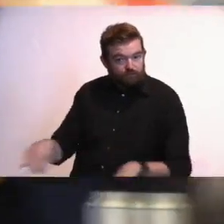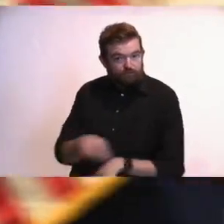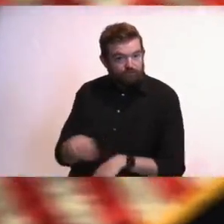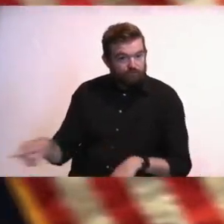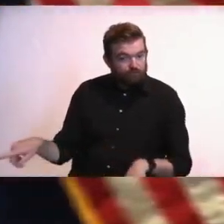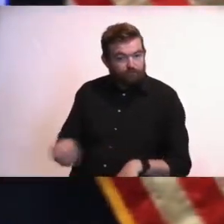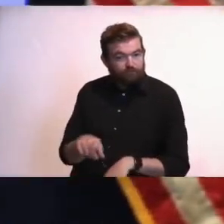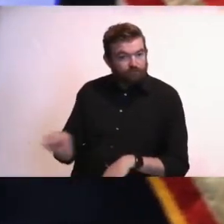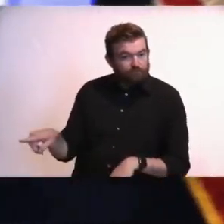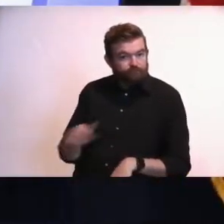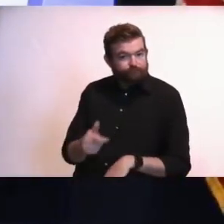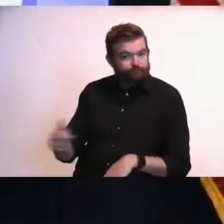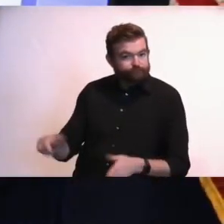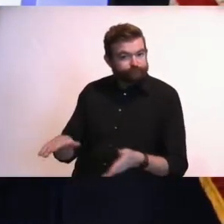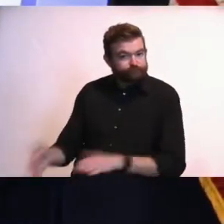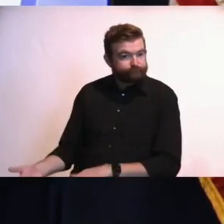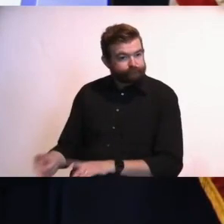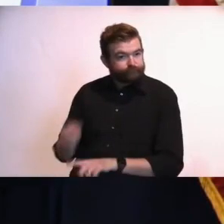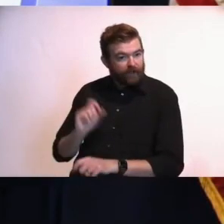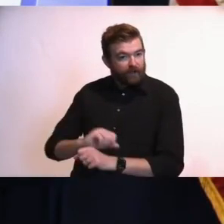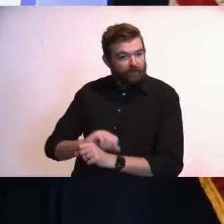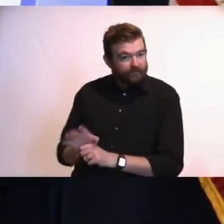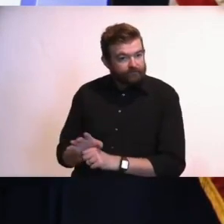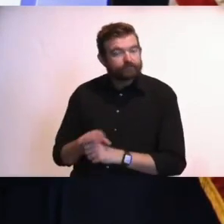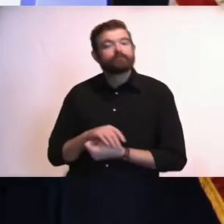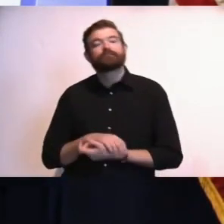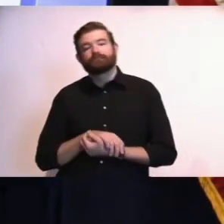models on a weekly basis now.